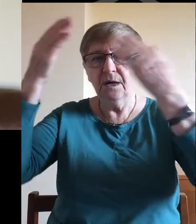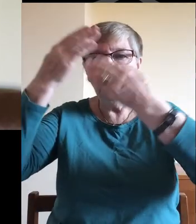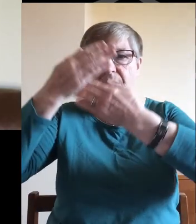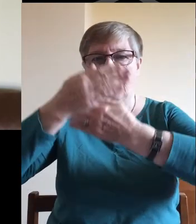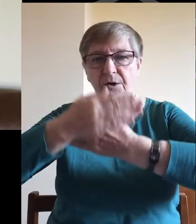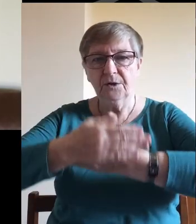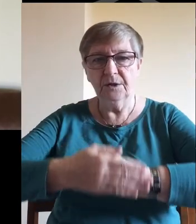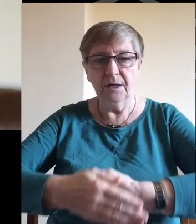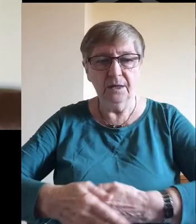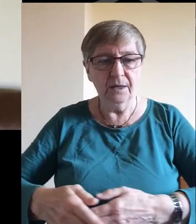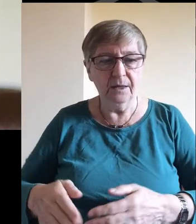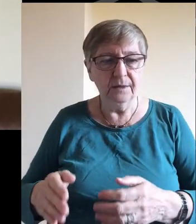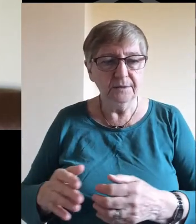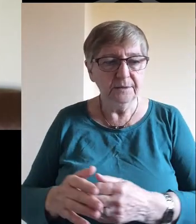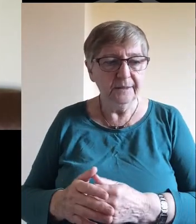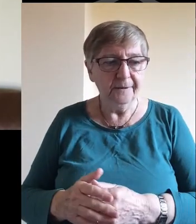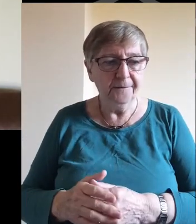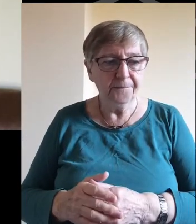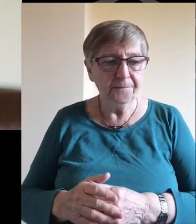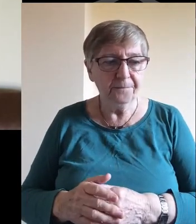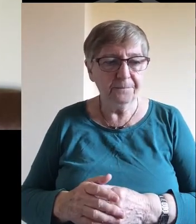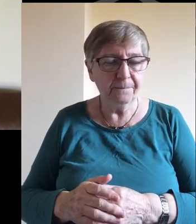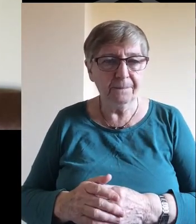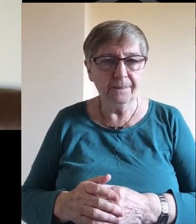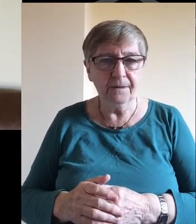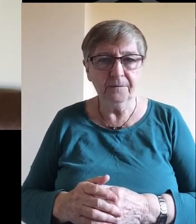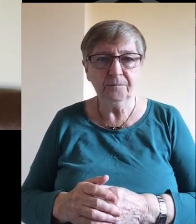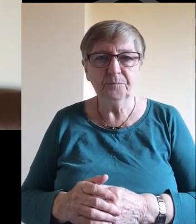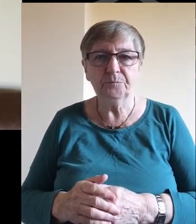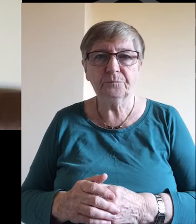in darkness.